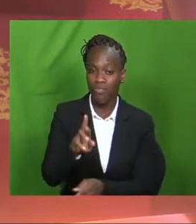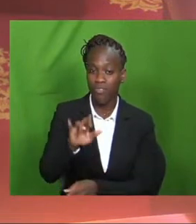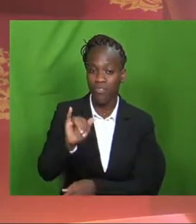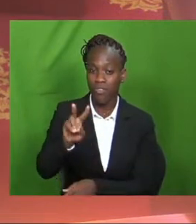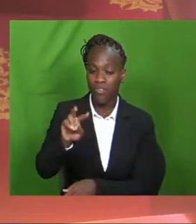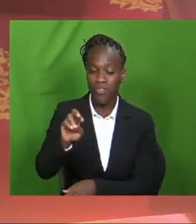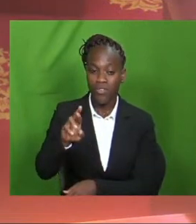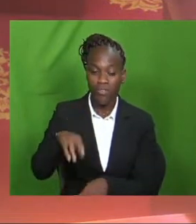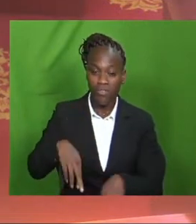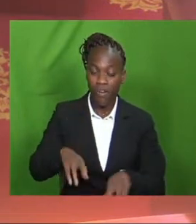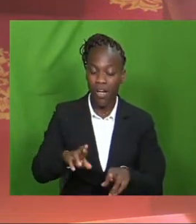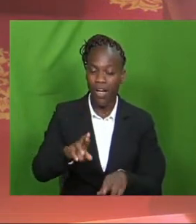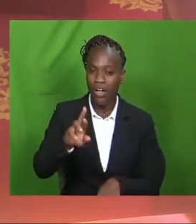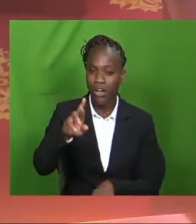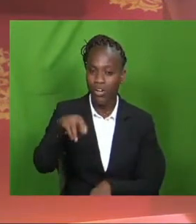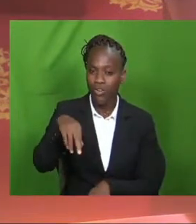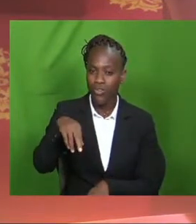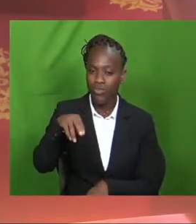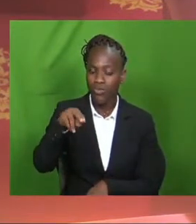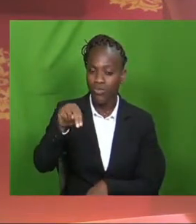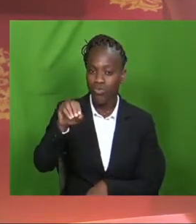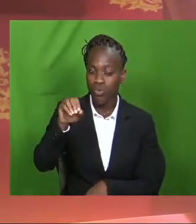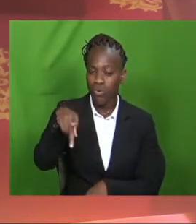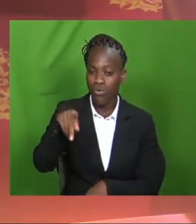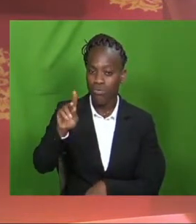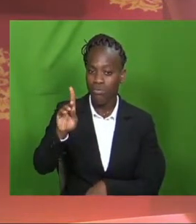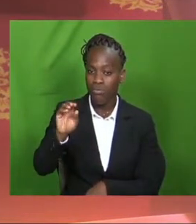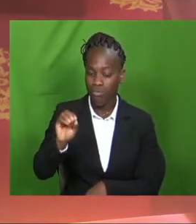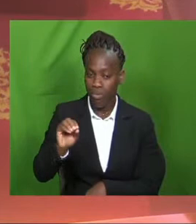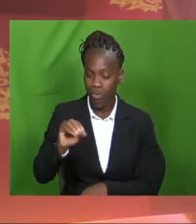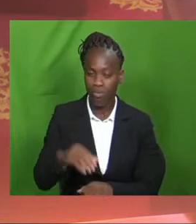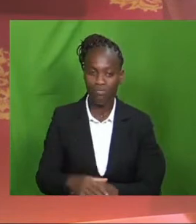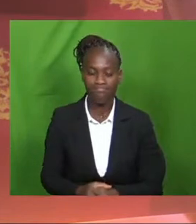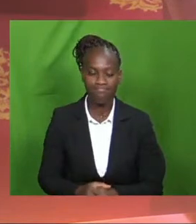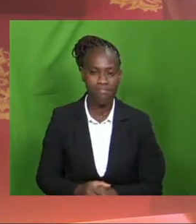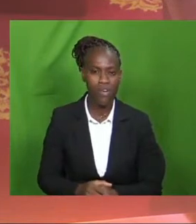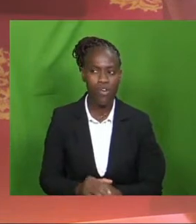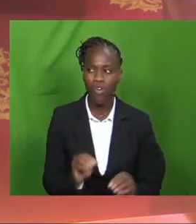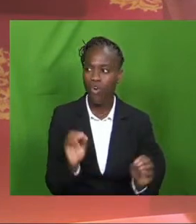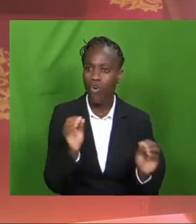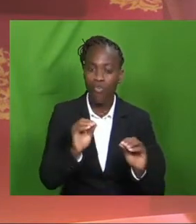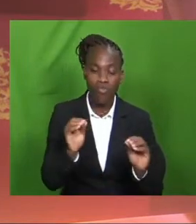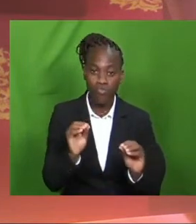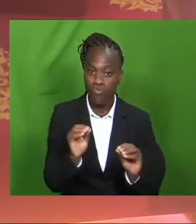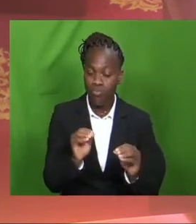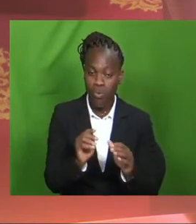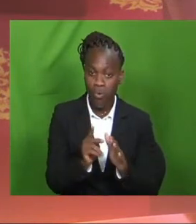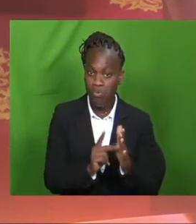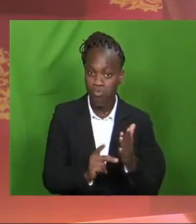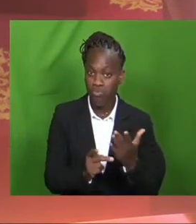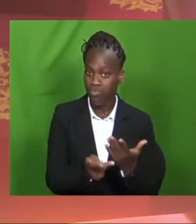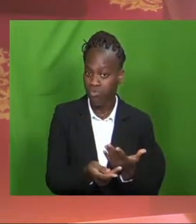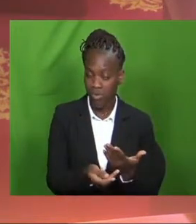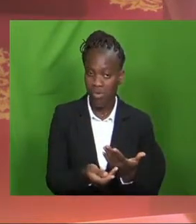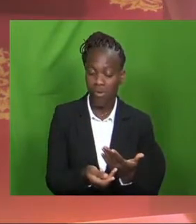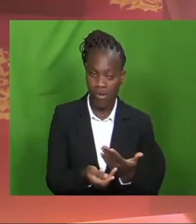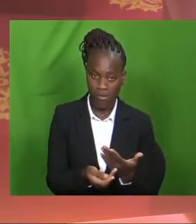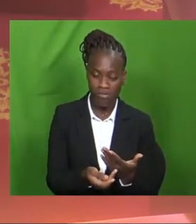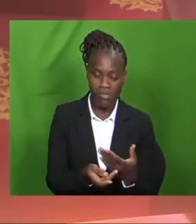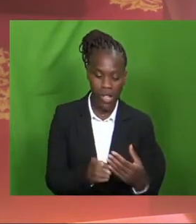Mr. Speaker, currently there is no bridge construction program to link these communities.